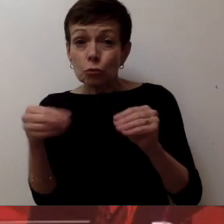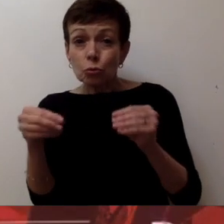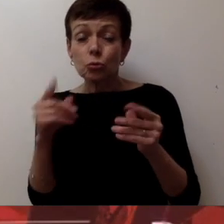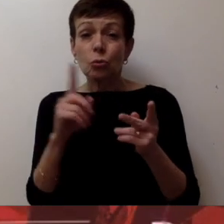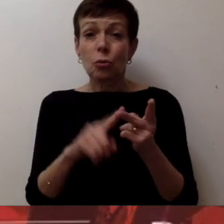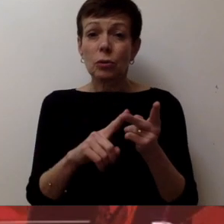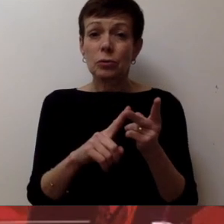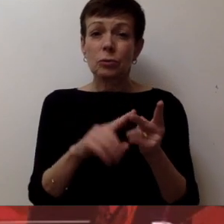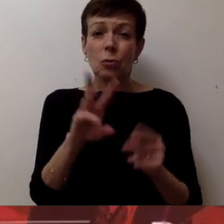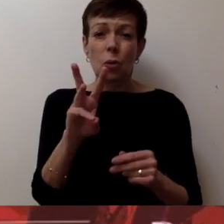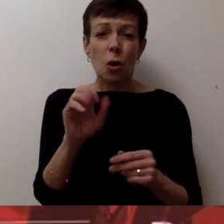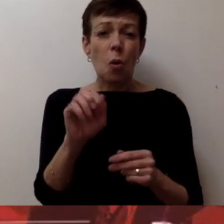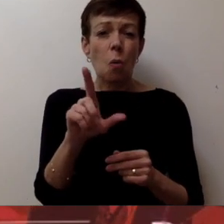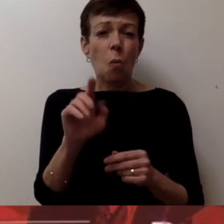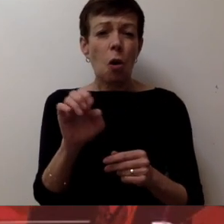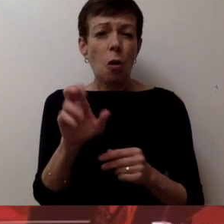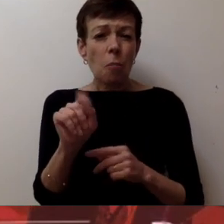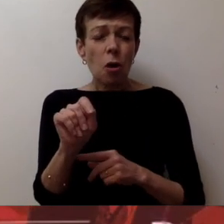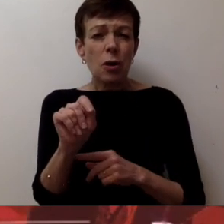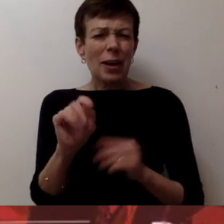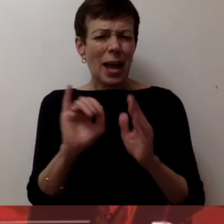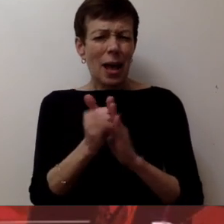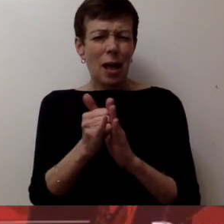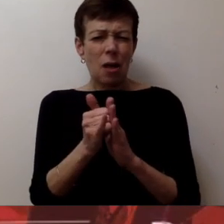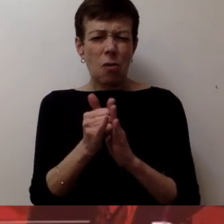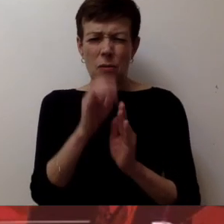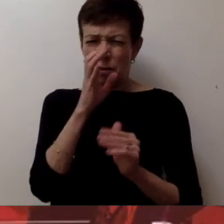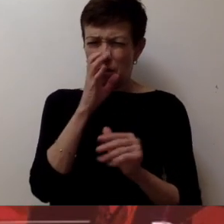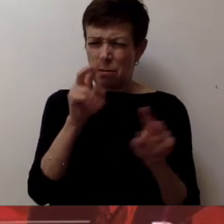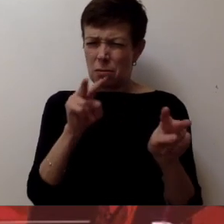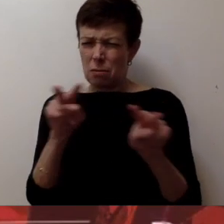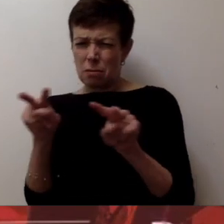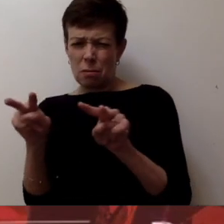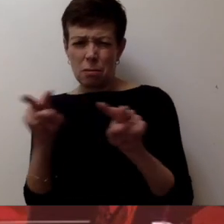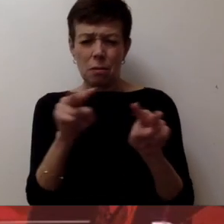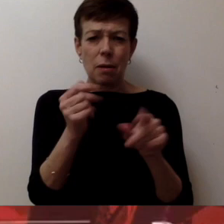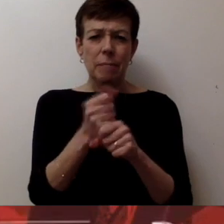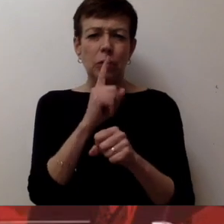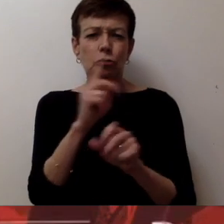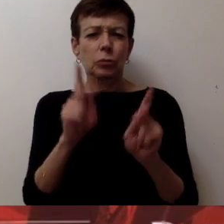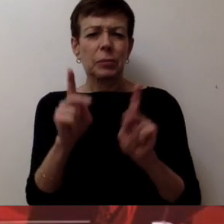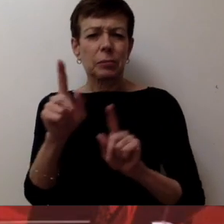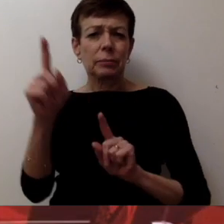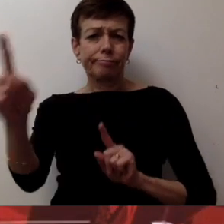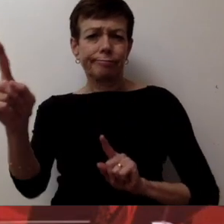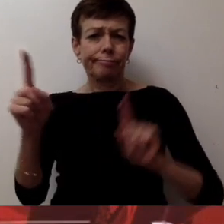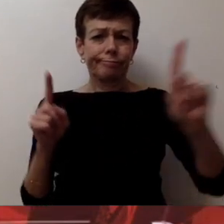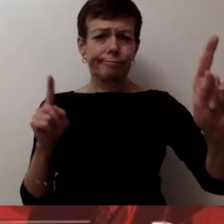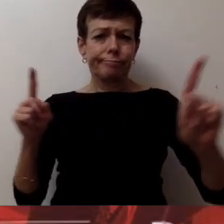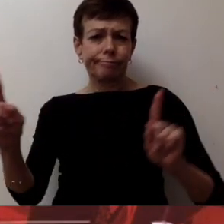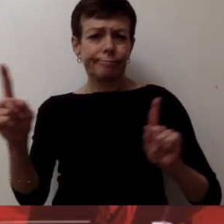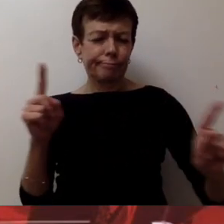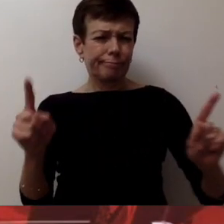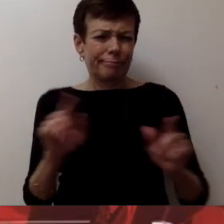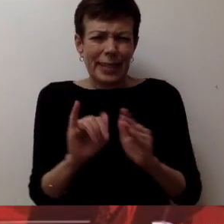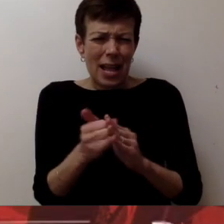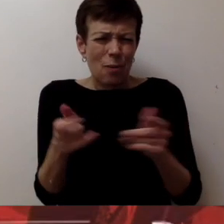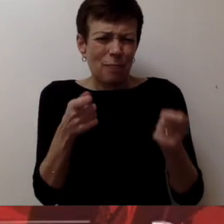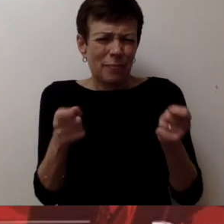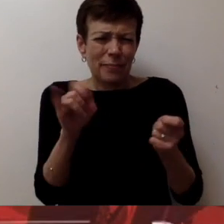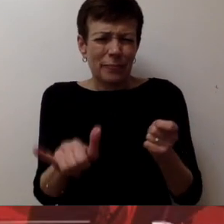in retail stores such as Walmart and Superstore. And I'll pass this to Emergency Operations Center Director Karen Matt.